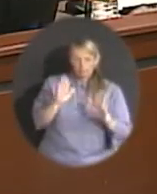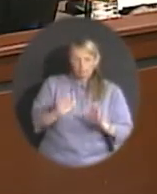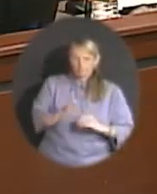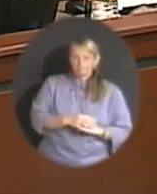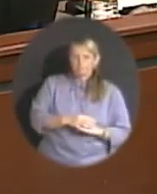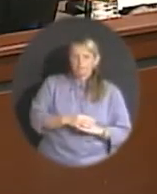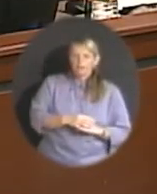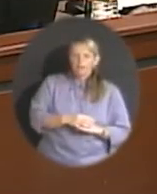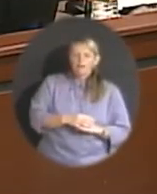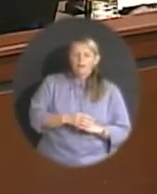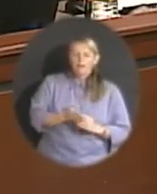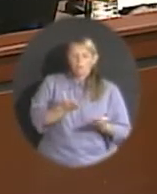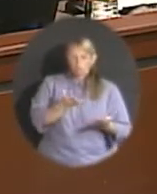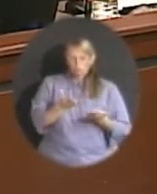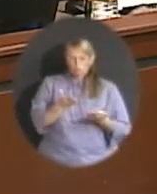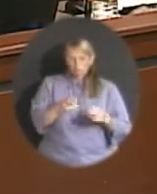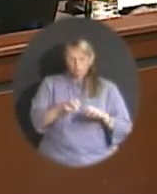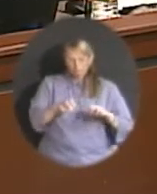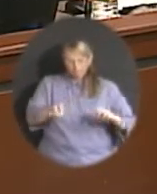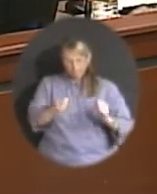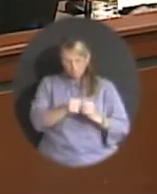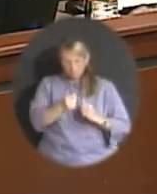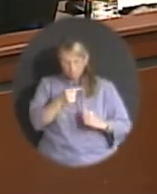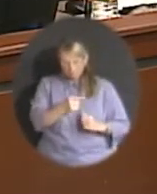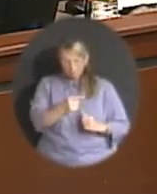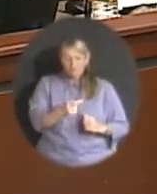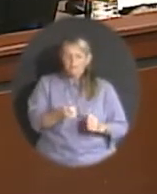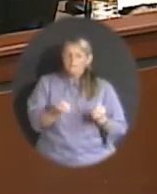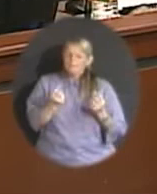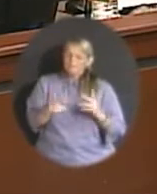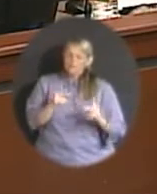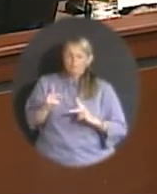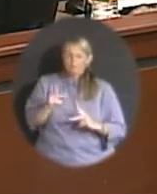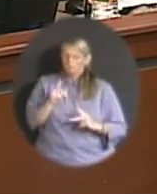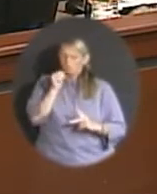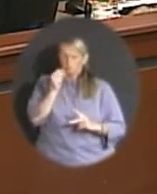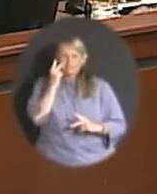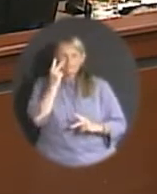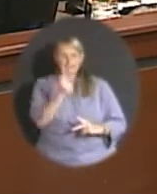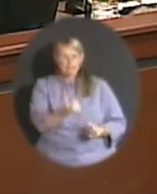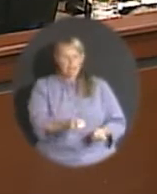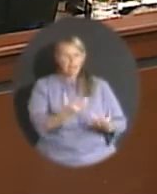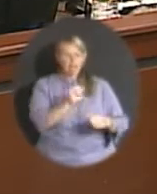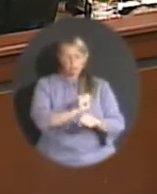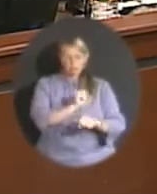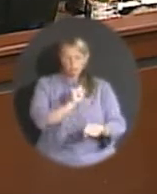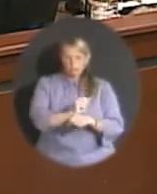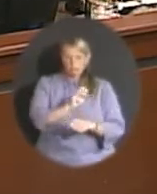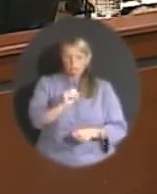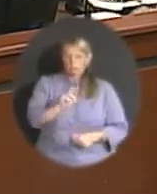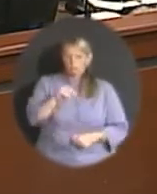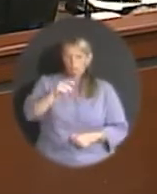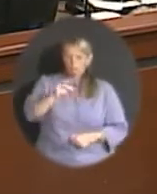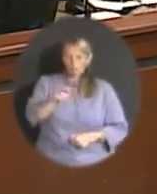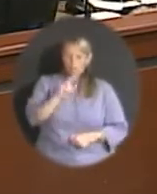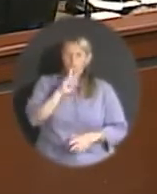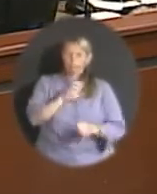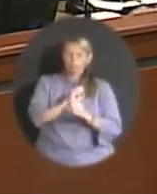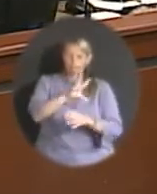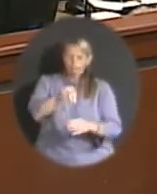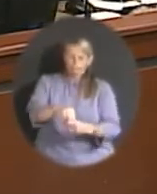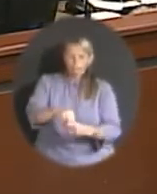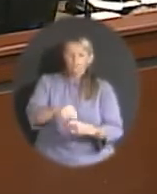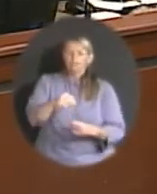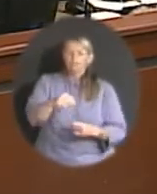most people don't get to see how much work he puts into it, and they don't realize it because he does it with such